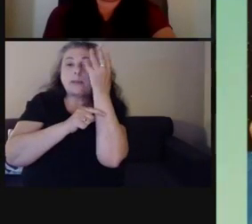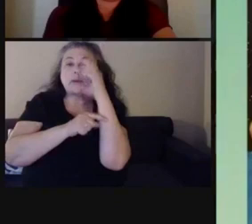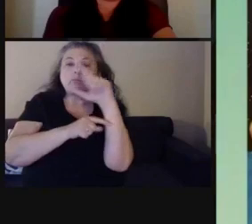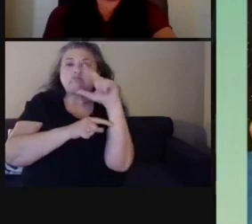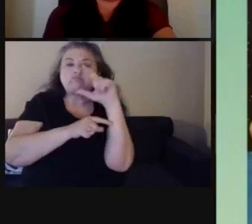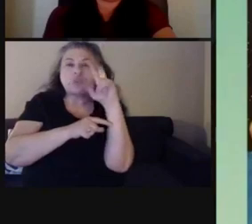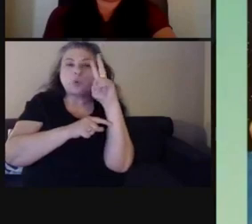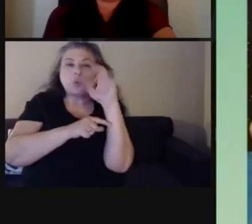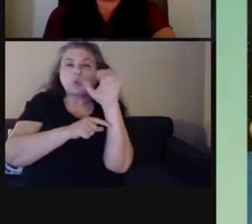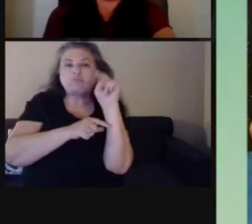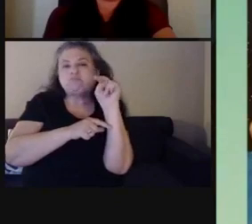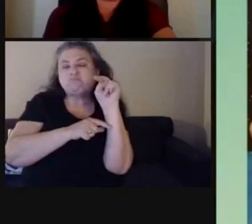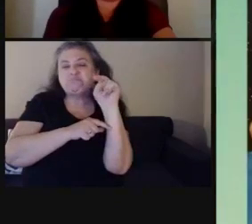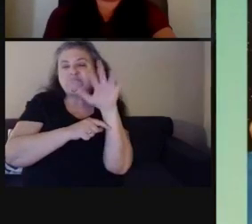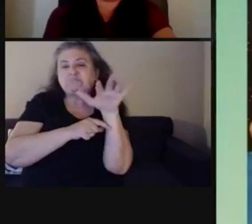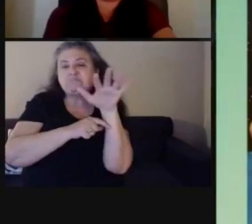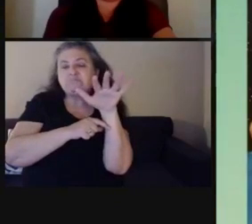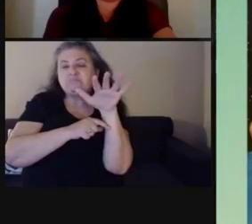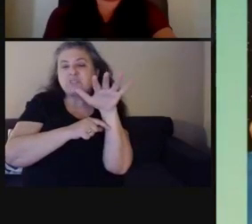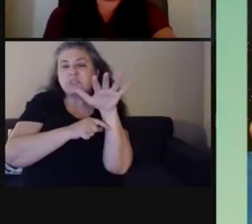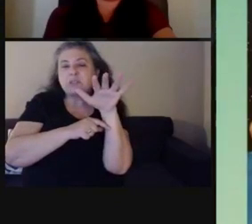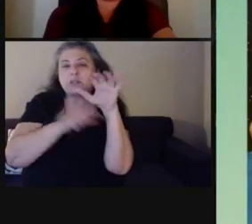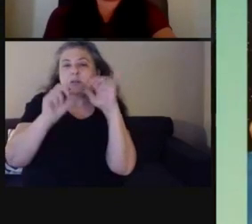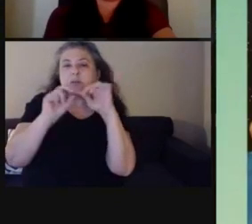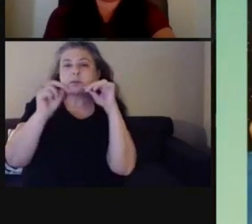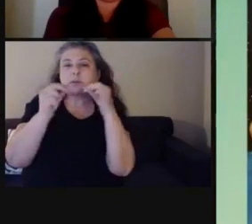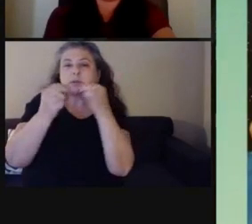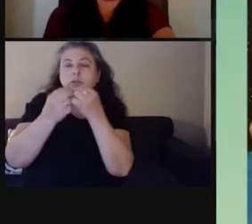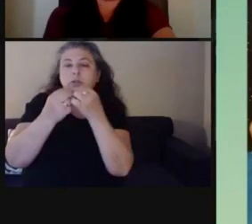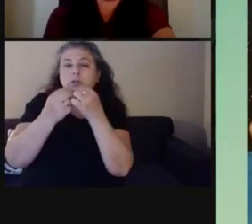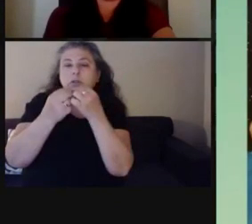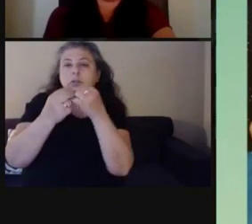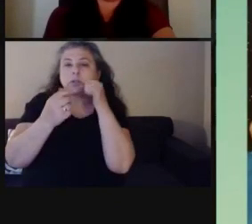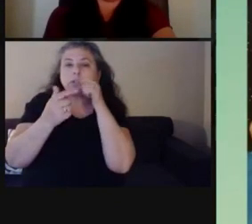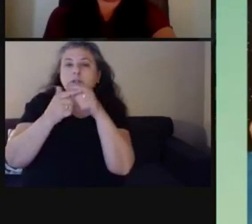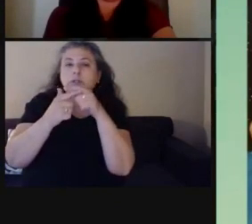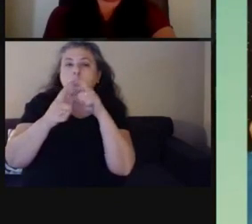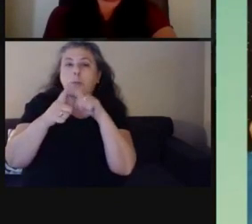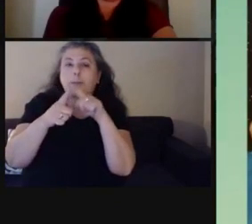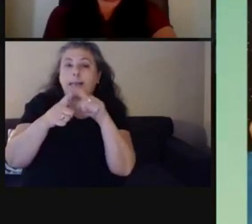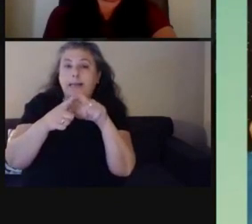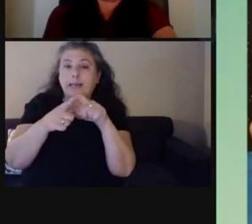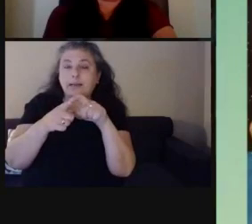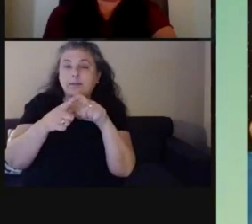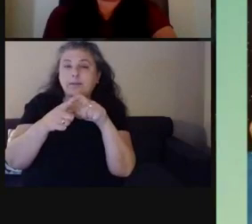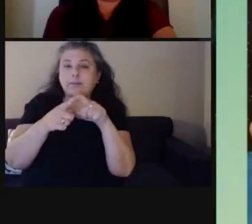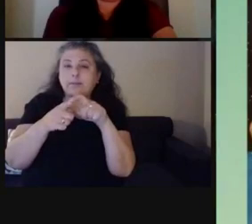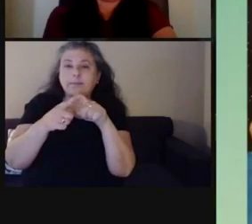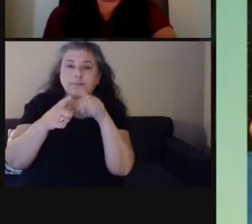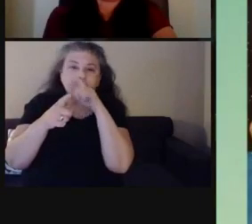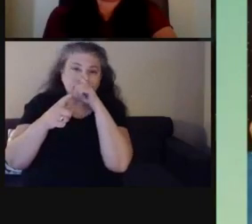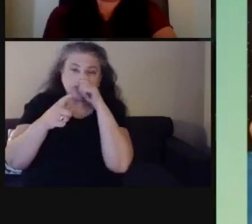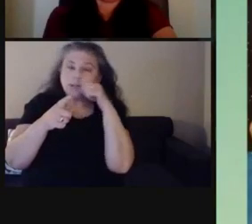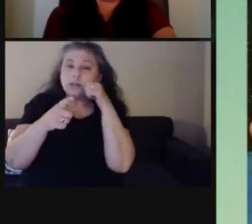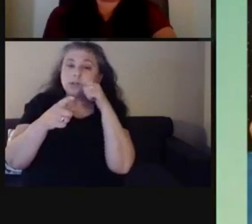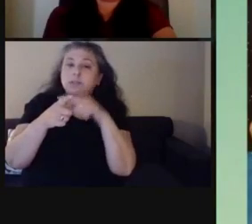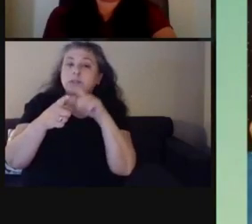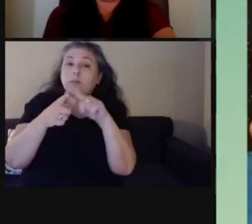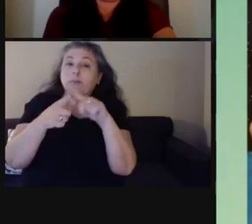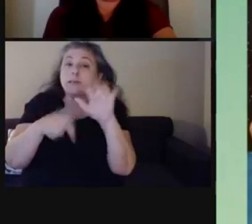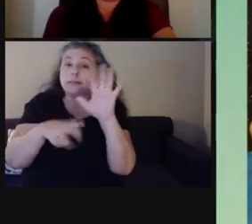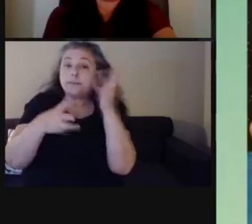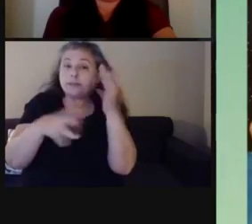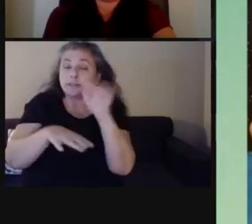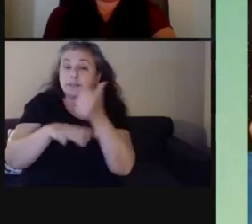we'll plant around sister corn, we'll plant sister bean. Once sister bean has been established,